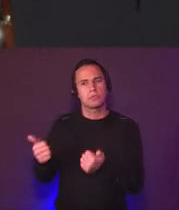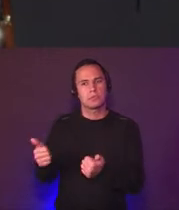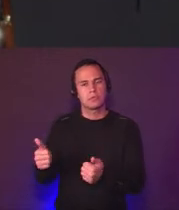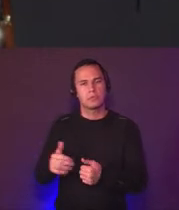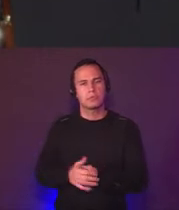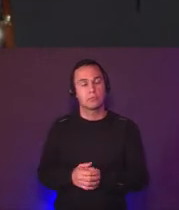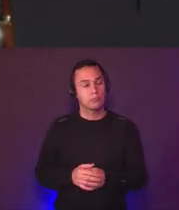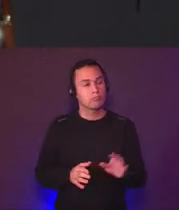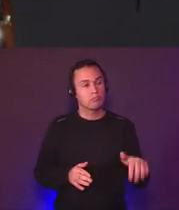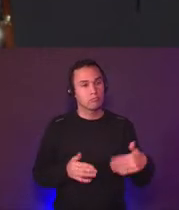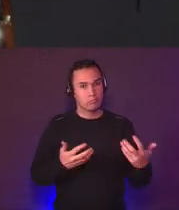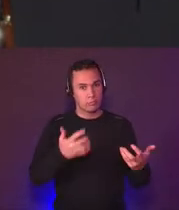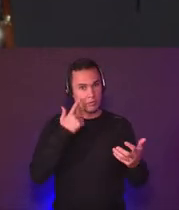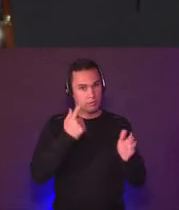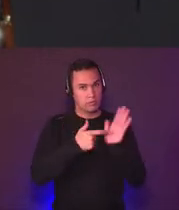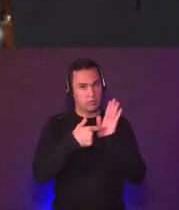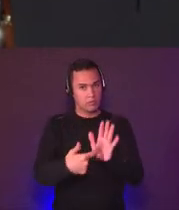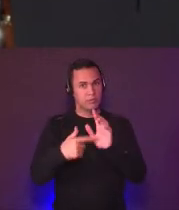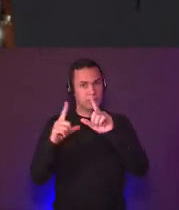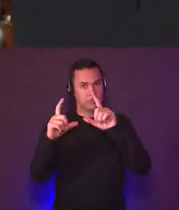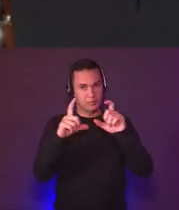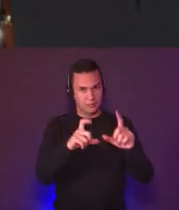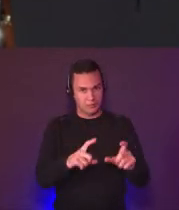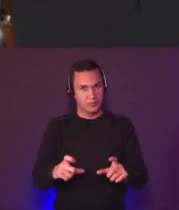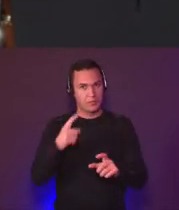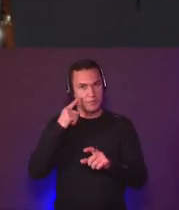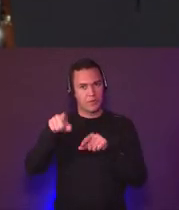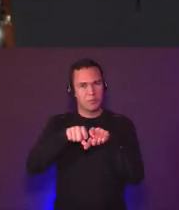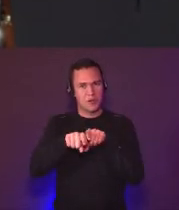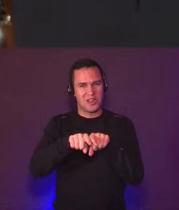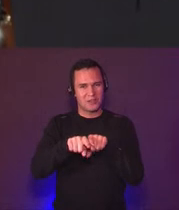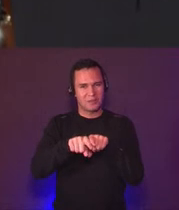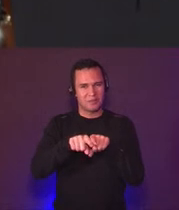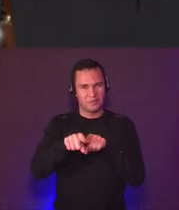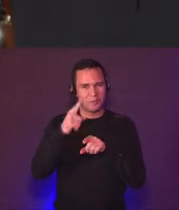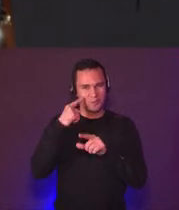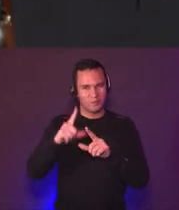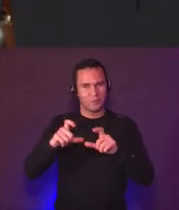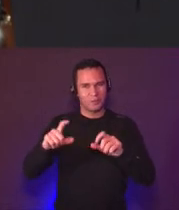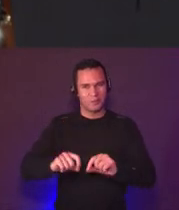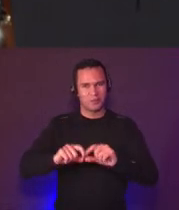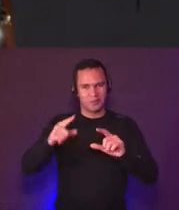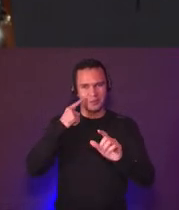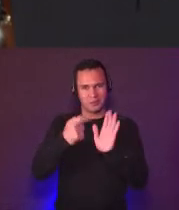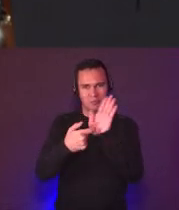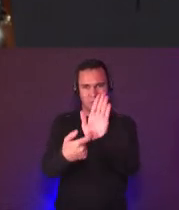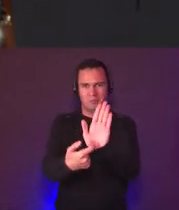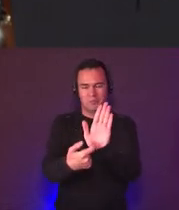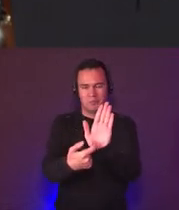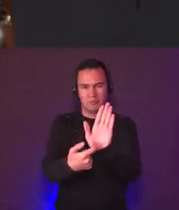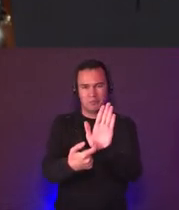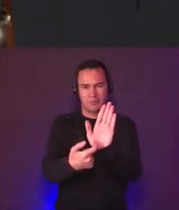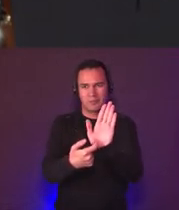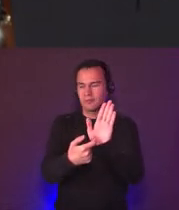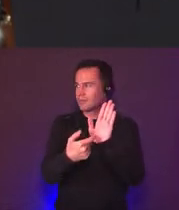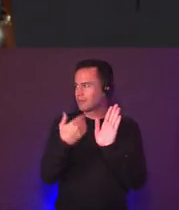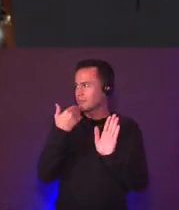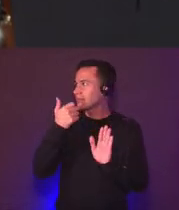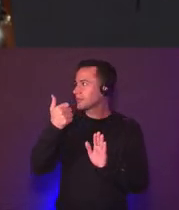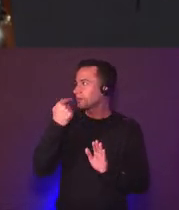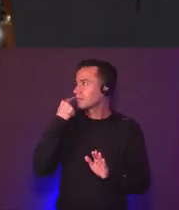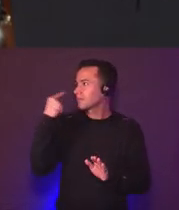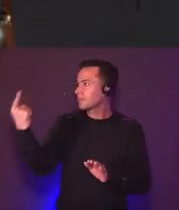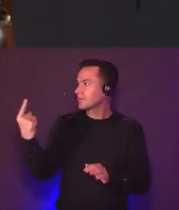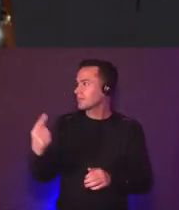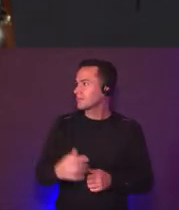wanted to show these pictures of my sisters and I with my parents. Can you take the phone, take the mic? Yes.